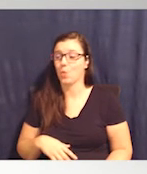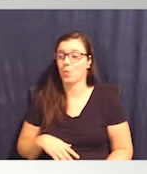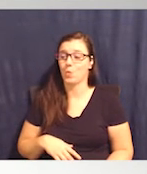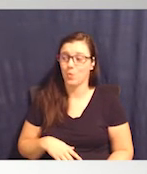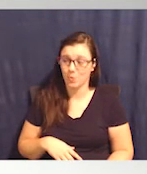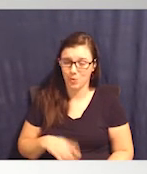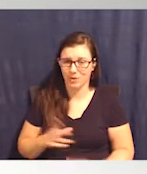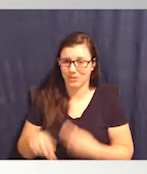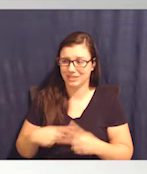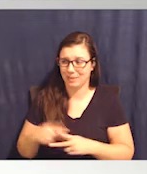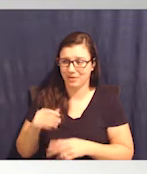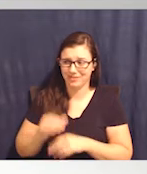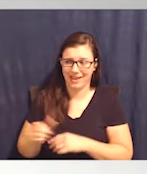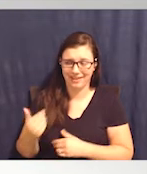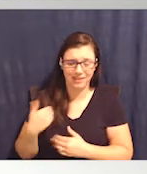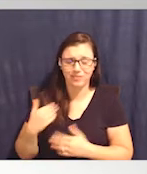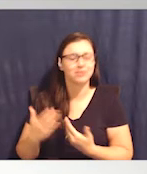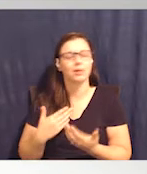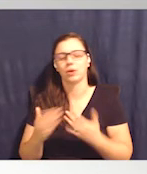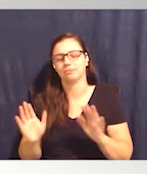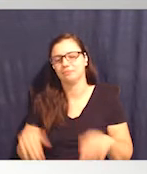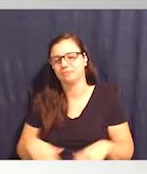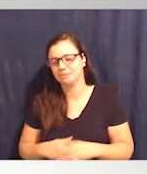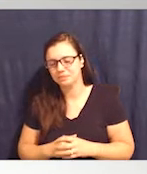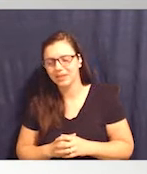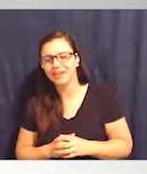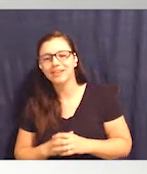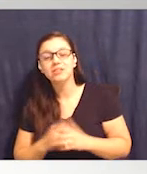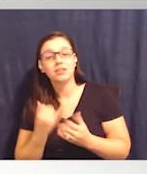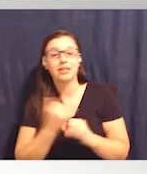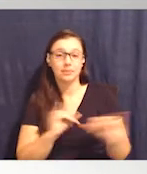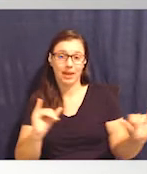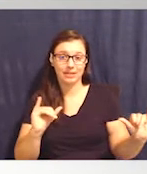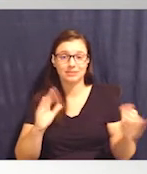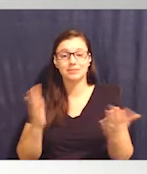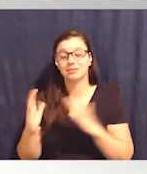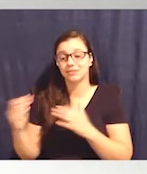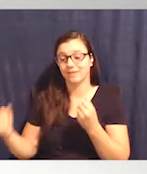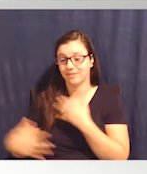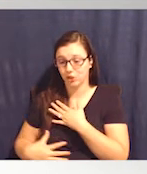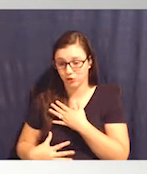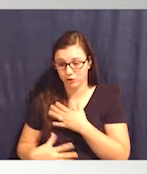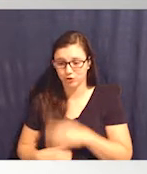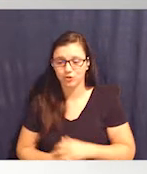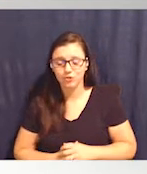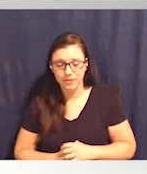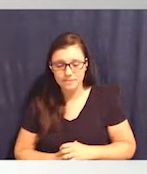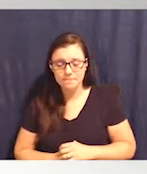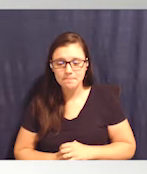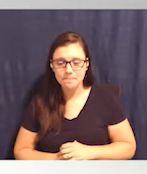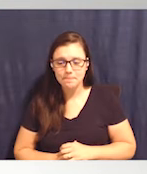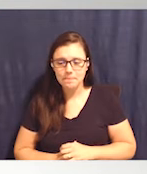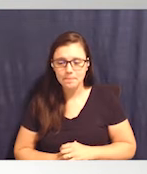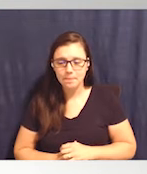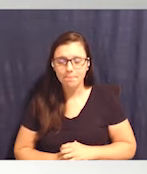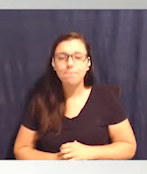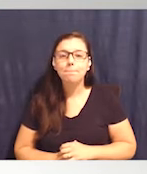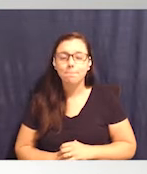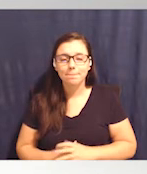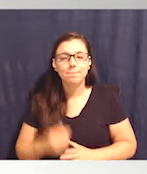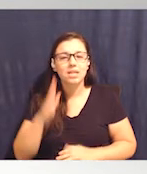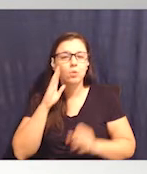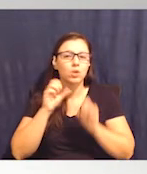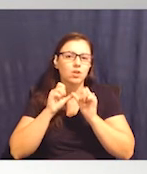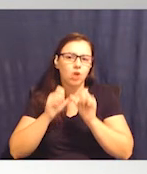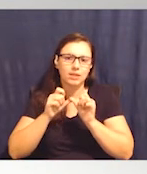Okay, independence versus fear. You're going to constantly have to balance this